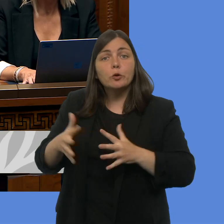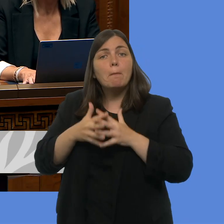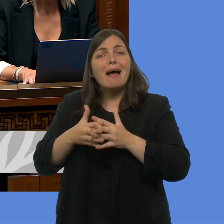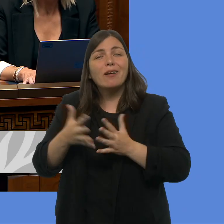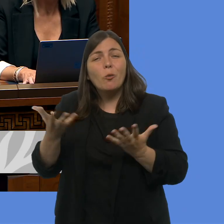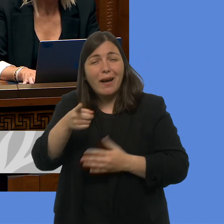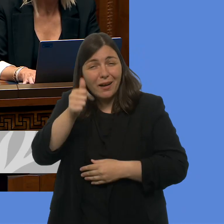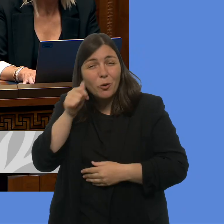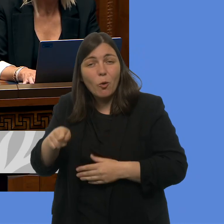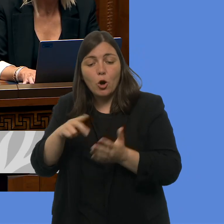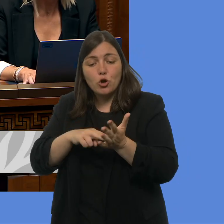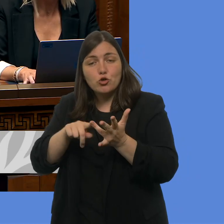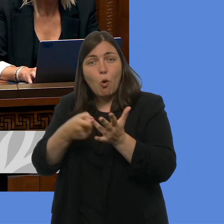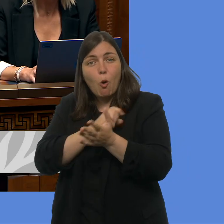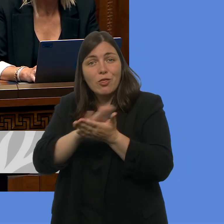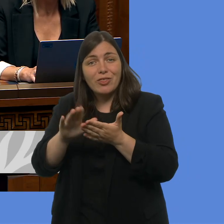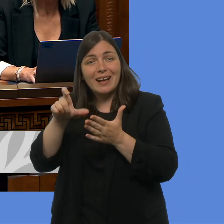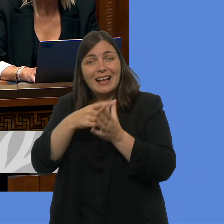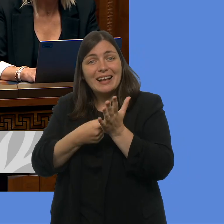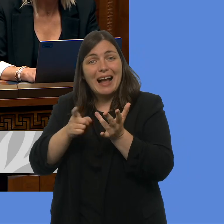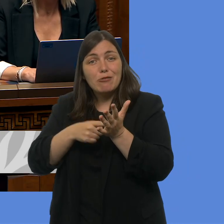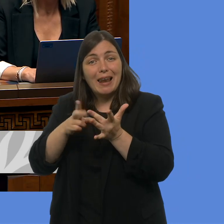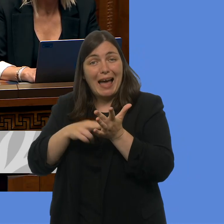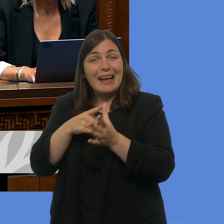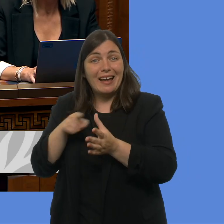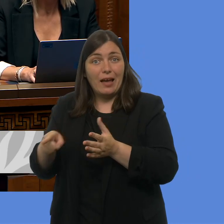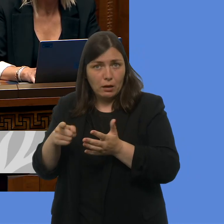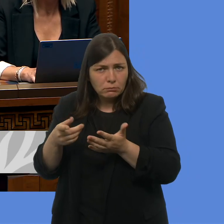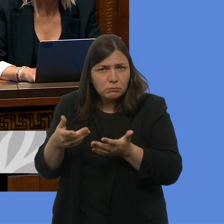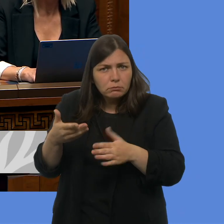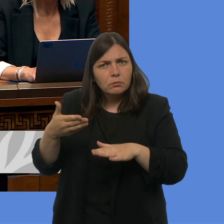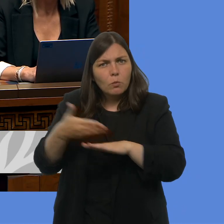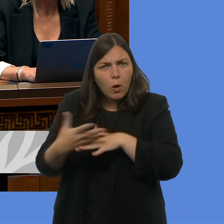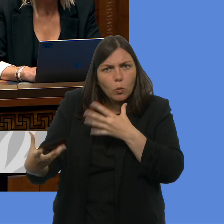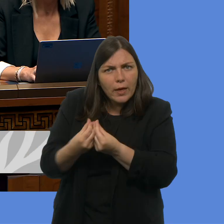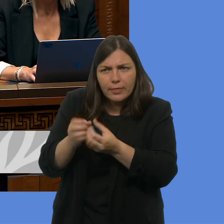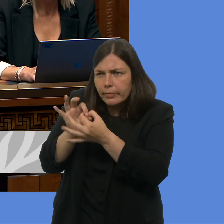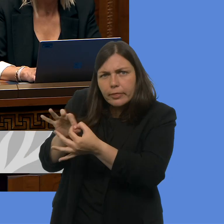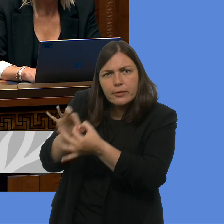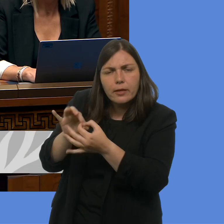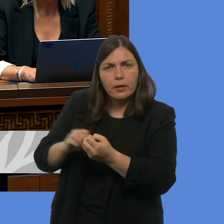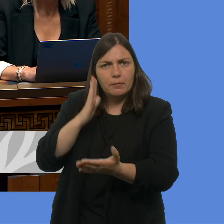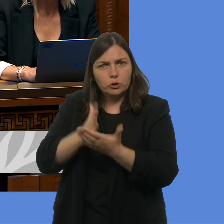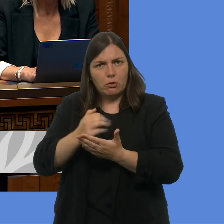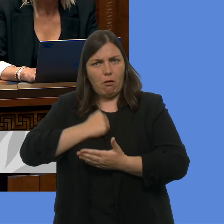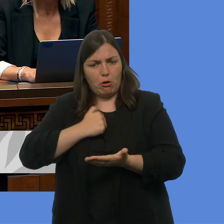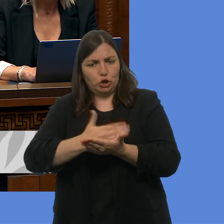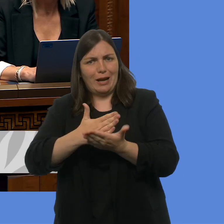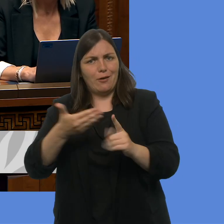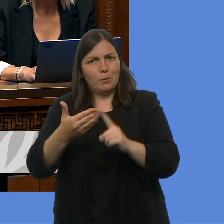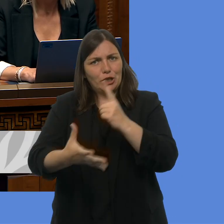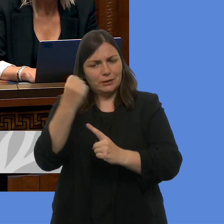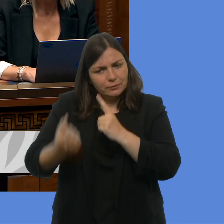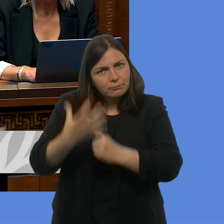and academia. This is a good example of how we can work in partnership with stakeholders here to deliver on our shared objectives and build lasting relationships that